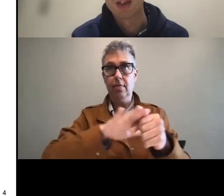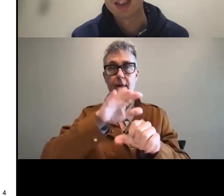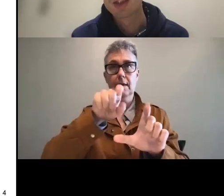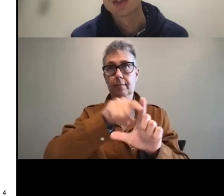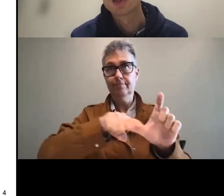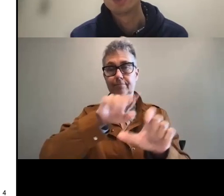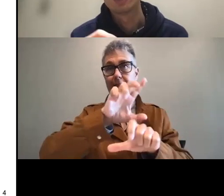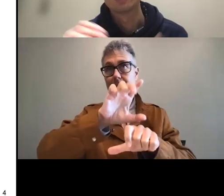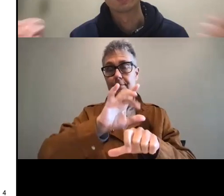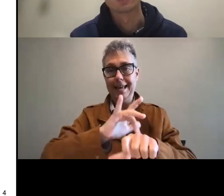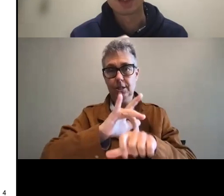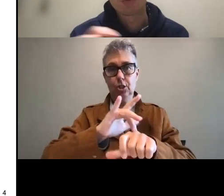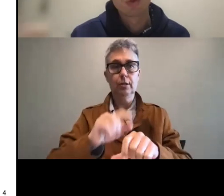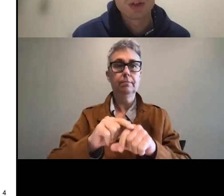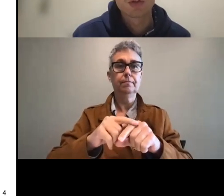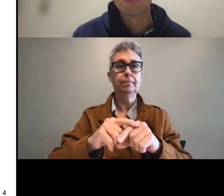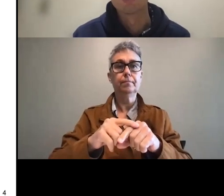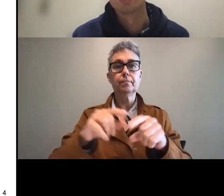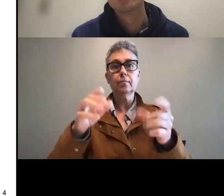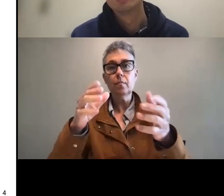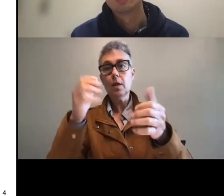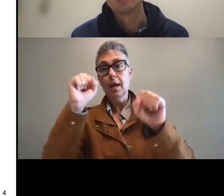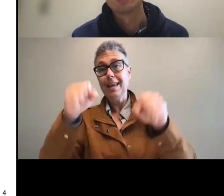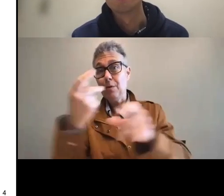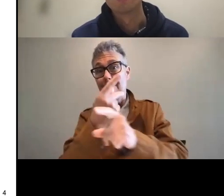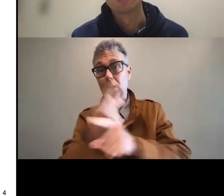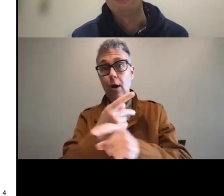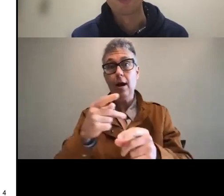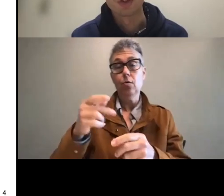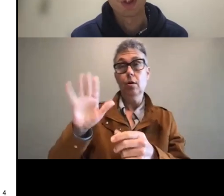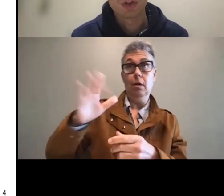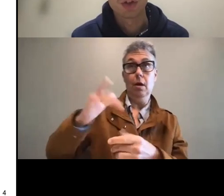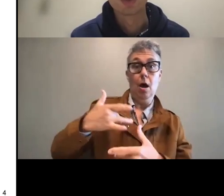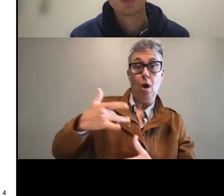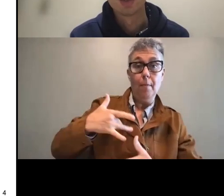the antibody either as a sequence or a